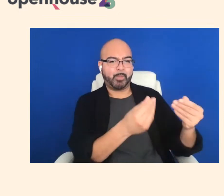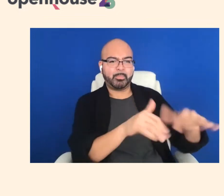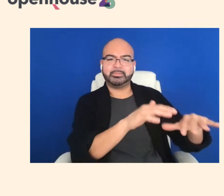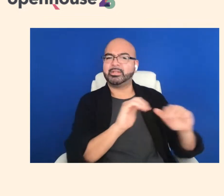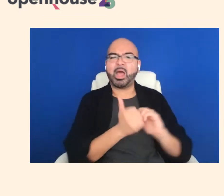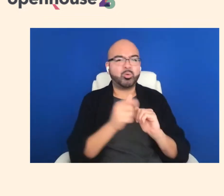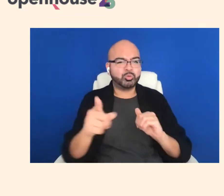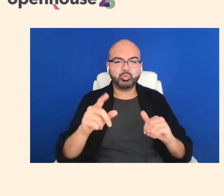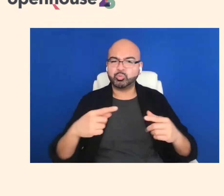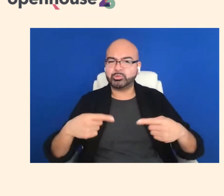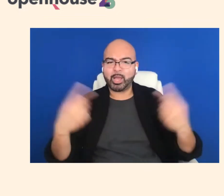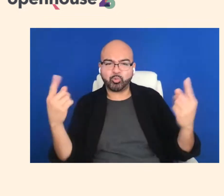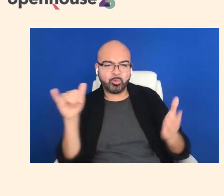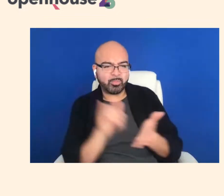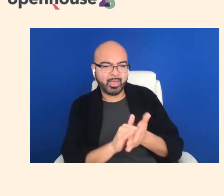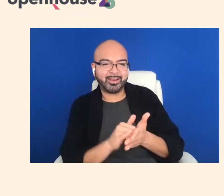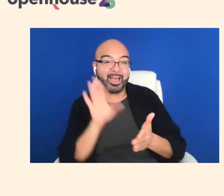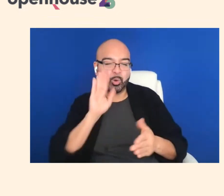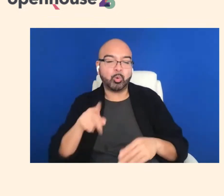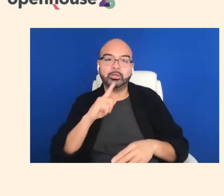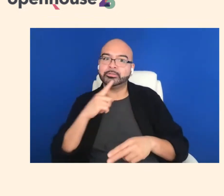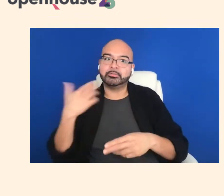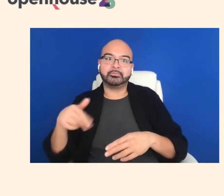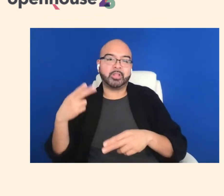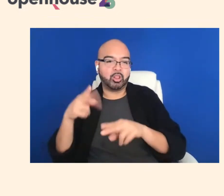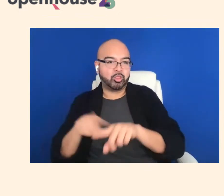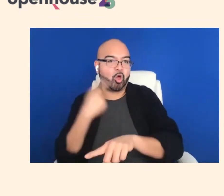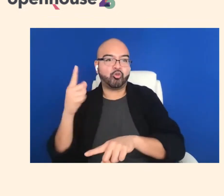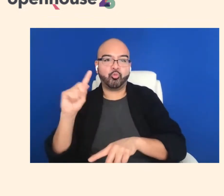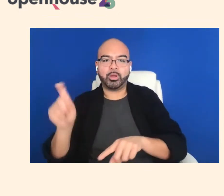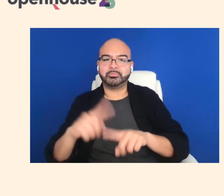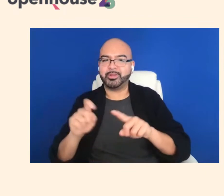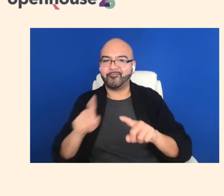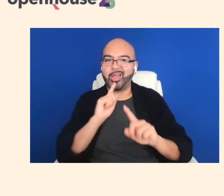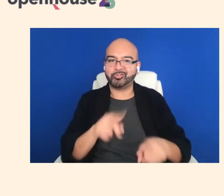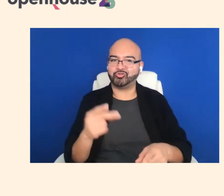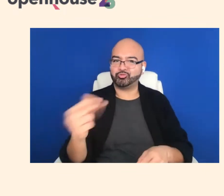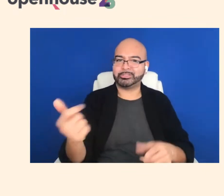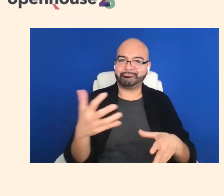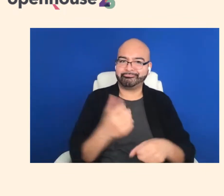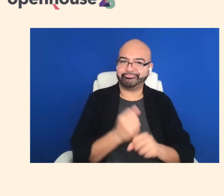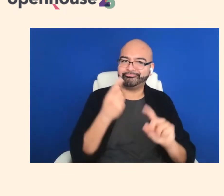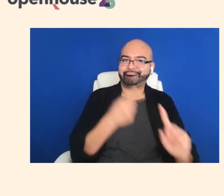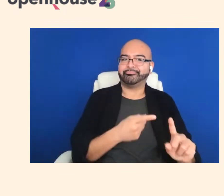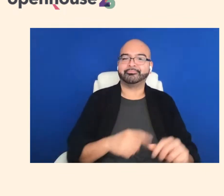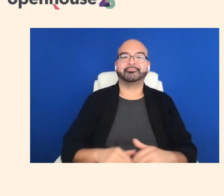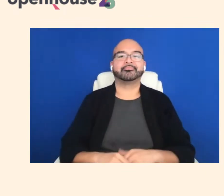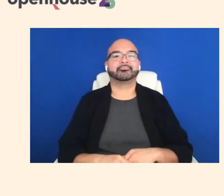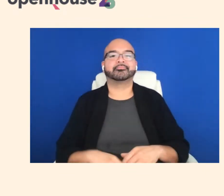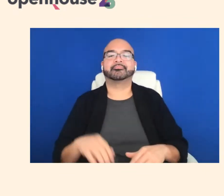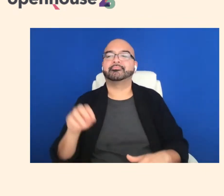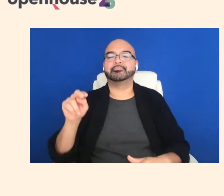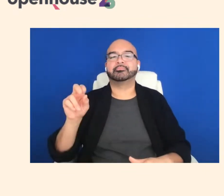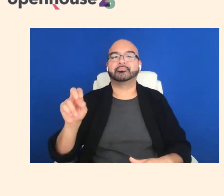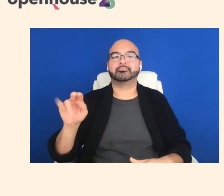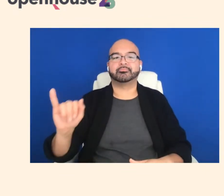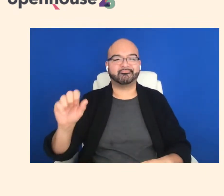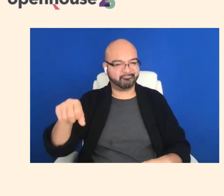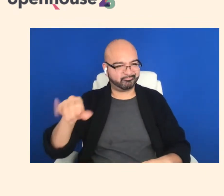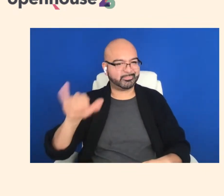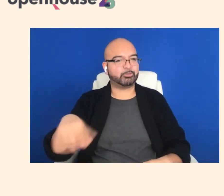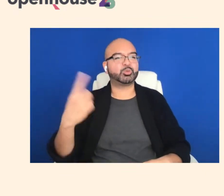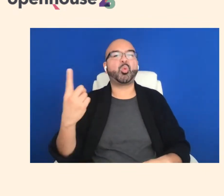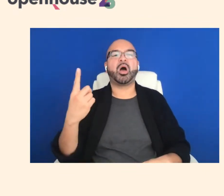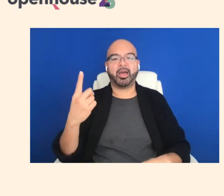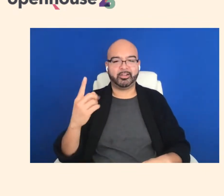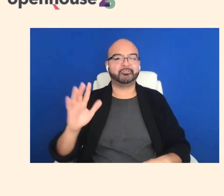it's a very short time that you have to answer, but apologies. Yeah, actually, that was one of our early considerations for our strategy.